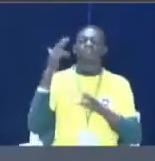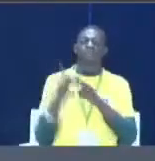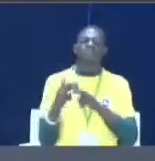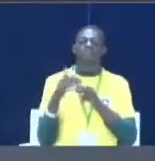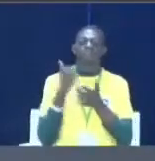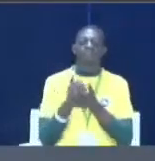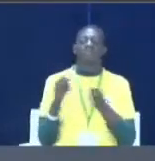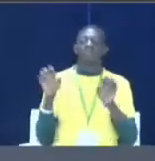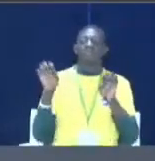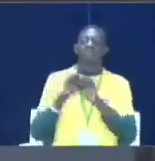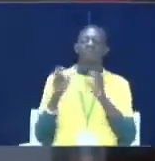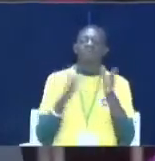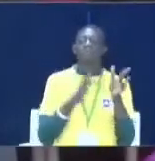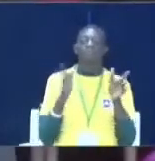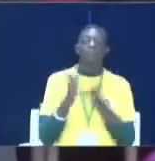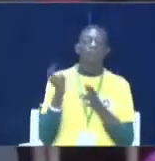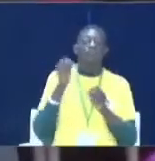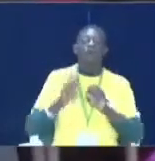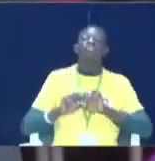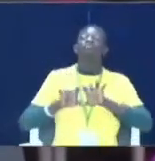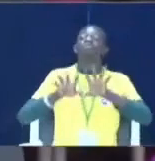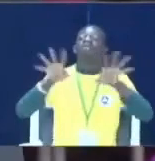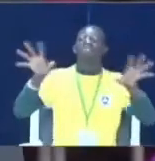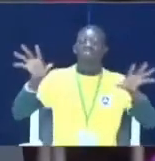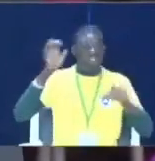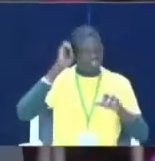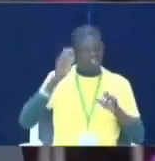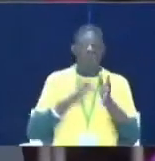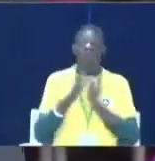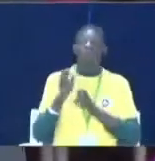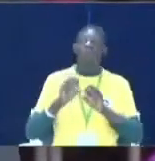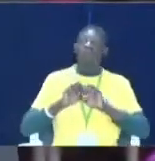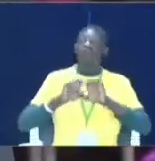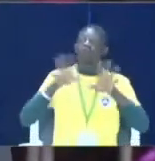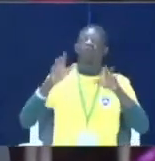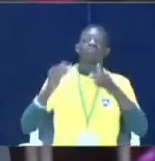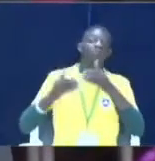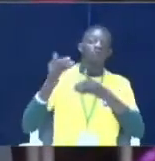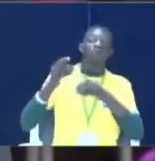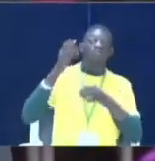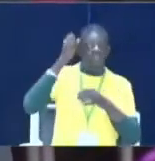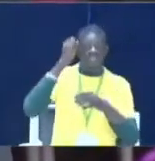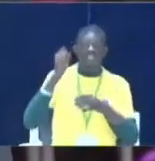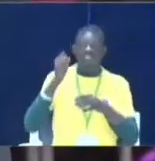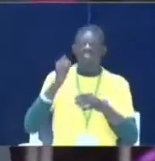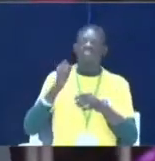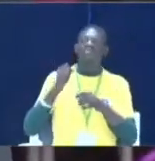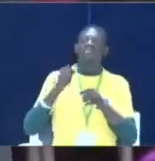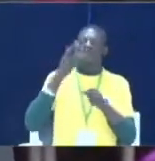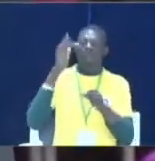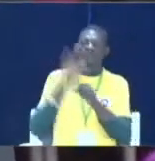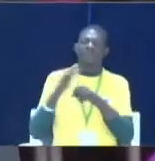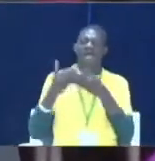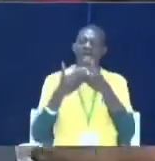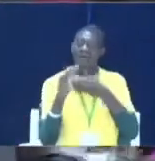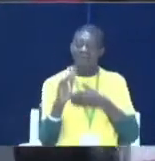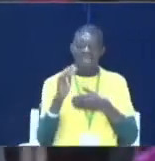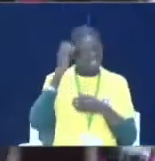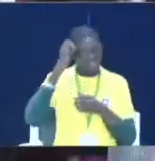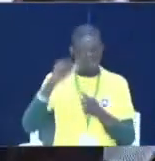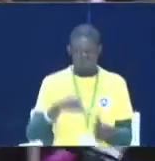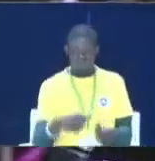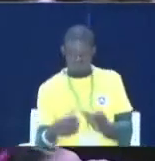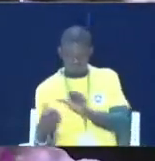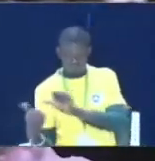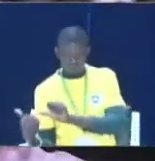Even Jesus was stretched. He was stretched. He had to go beyond his convenience. After he was baptized in the